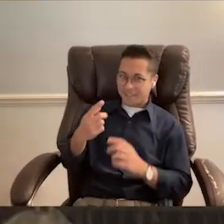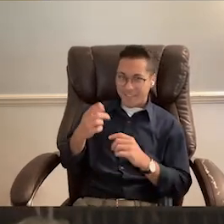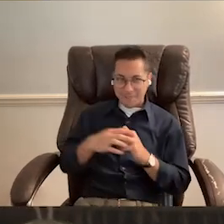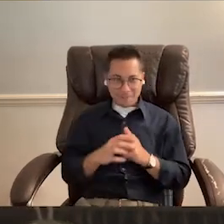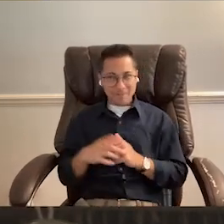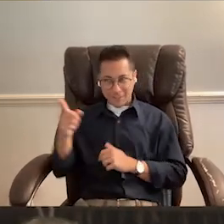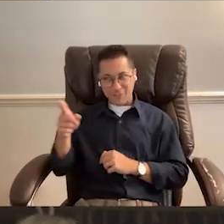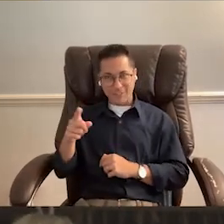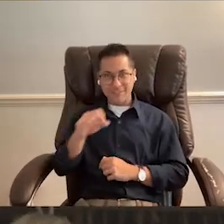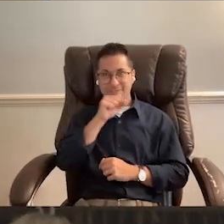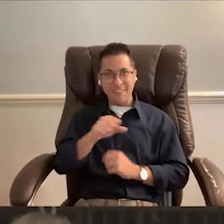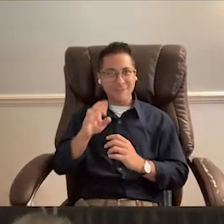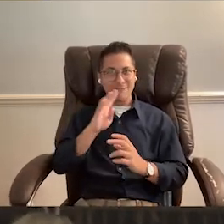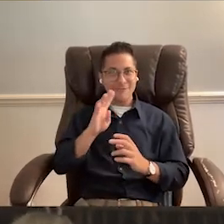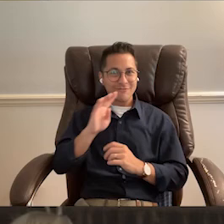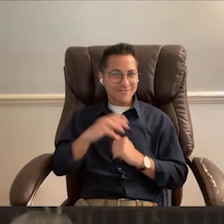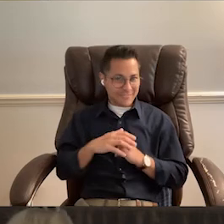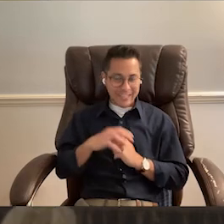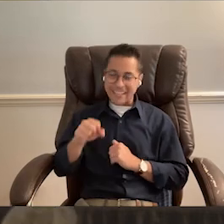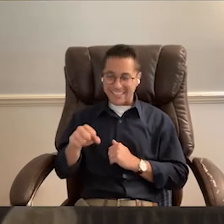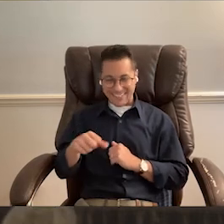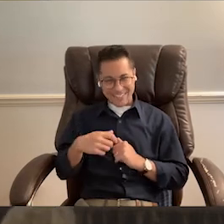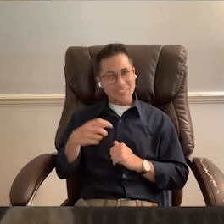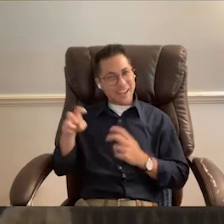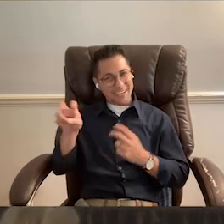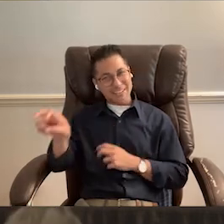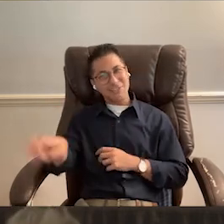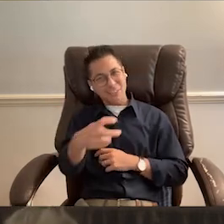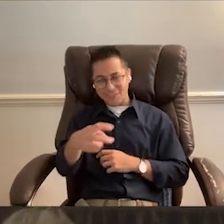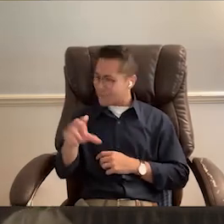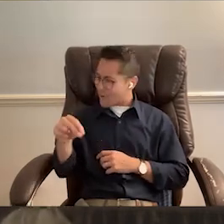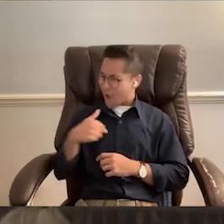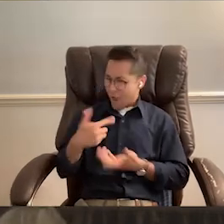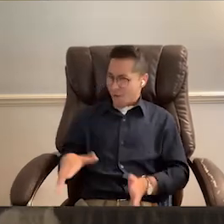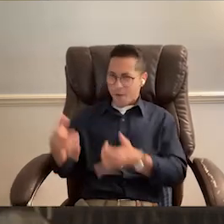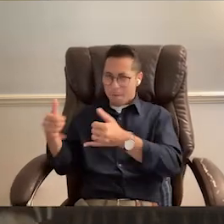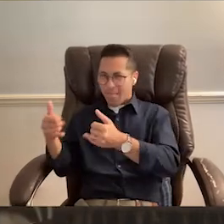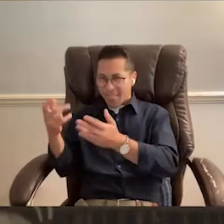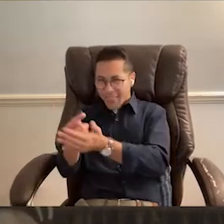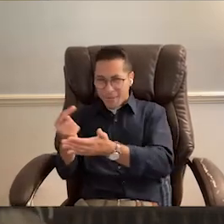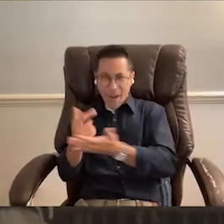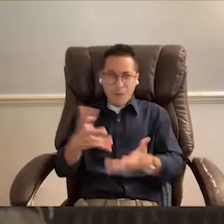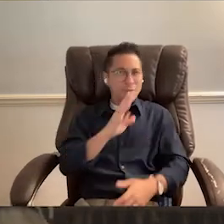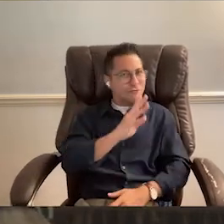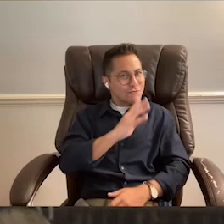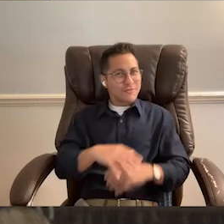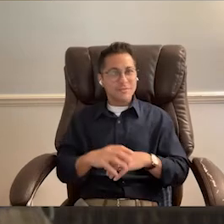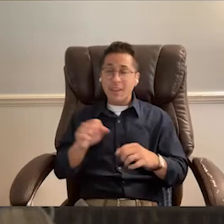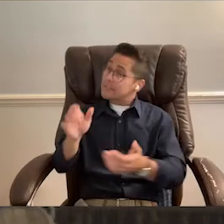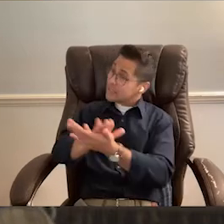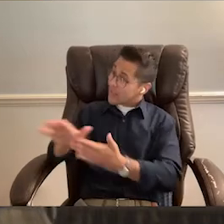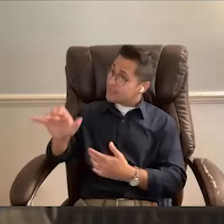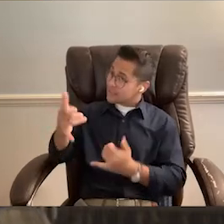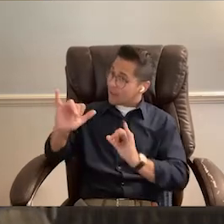And I was like one of them. So, You're a talker. yeah, she's a talker. So yeah, so we had to